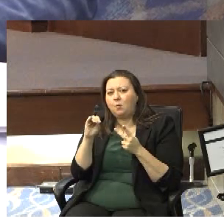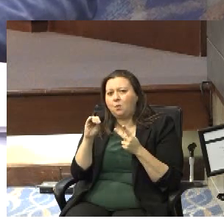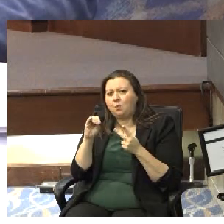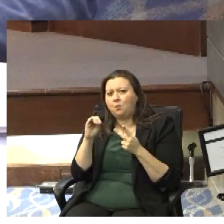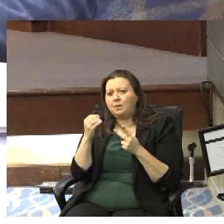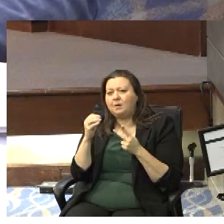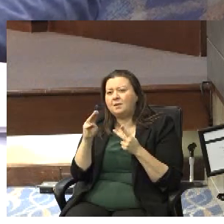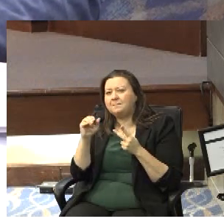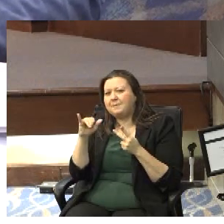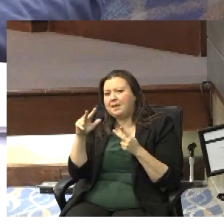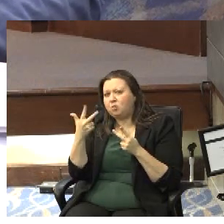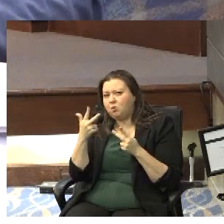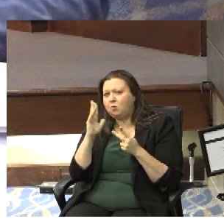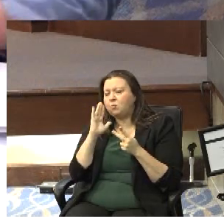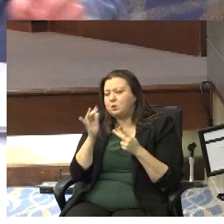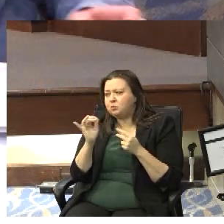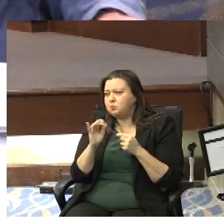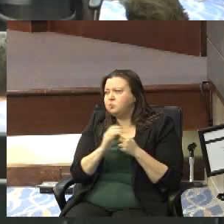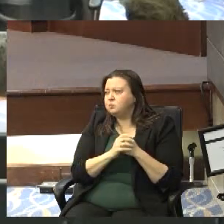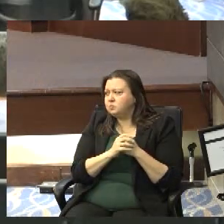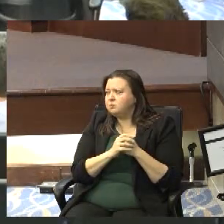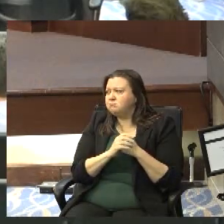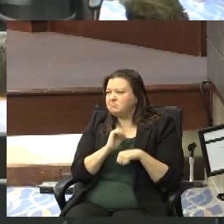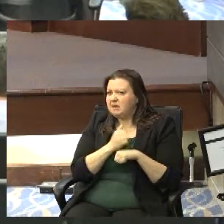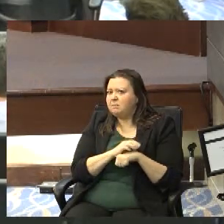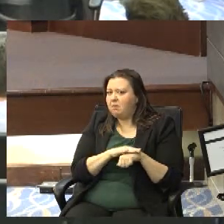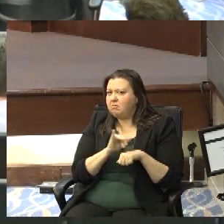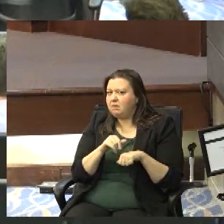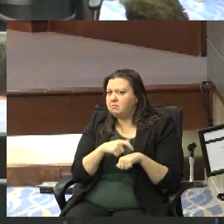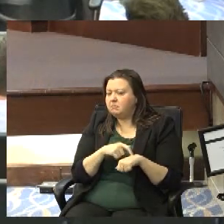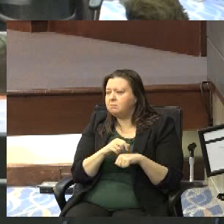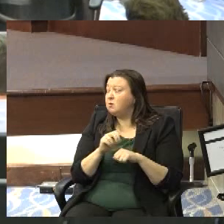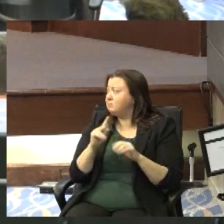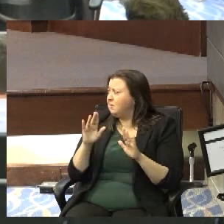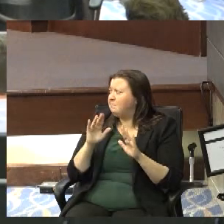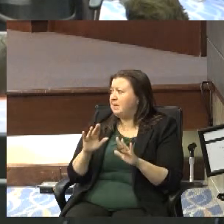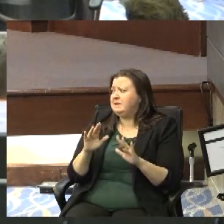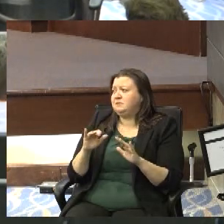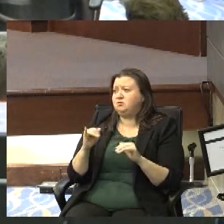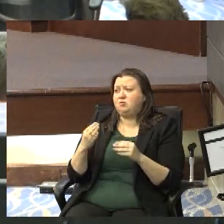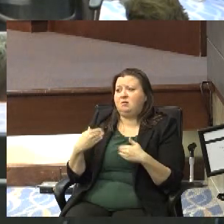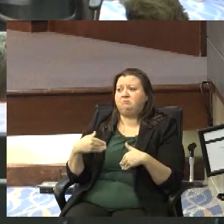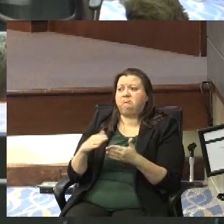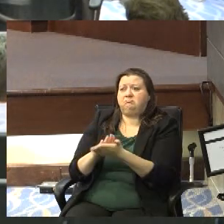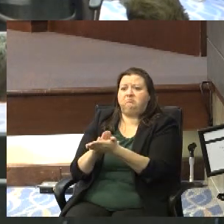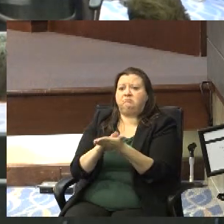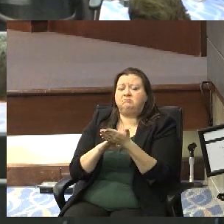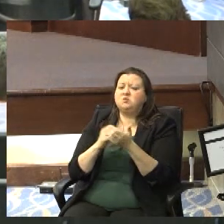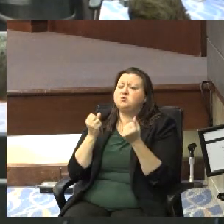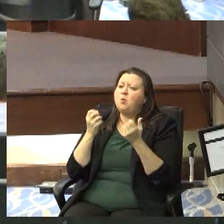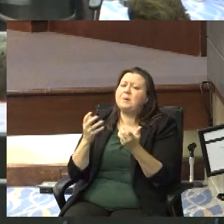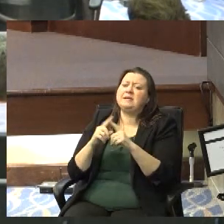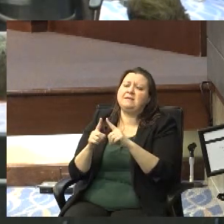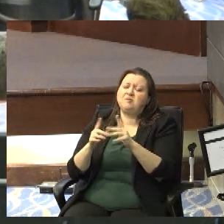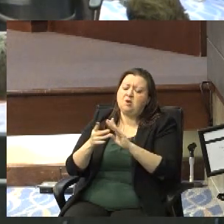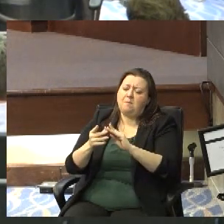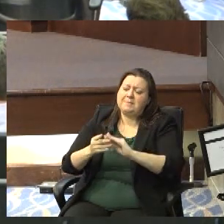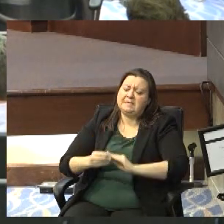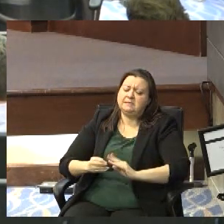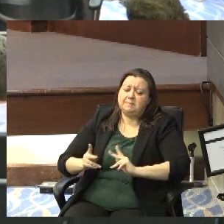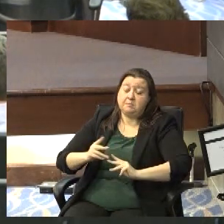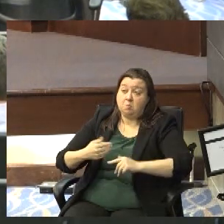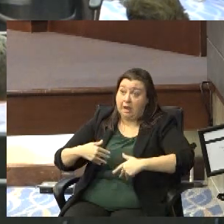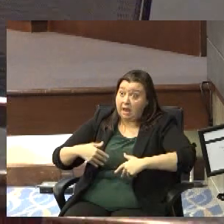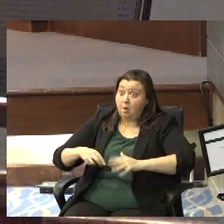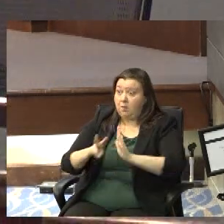that point as well. Awesome. Thank you. It's awesome. Amazing job. Amazing. I mean, it is. Yes. So many comments are, you know,